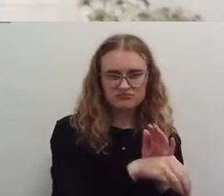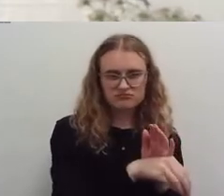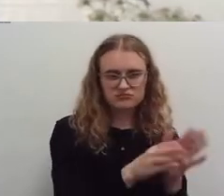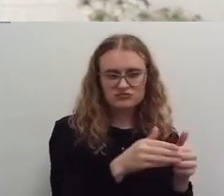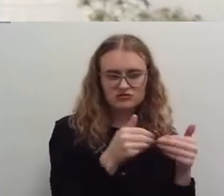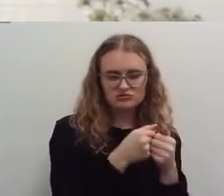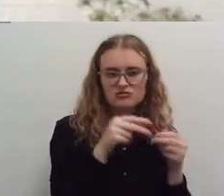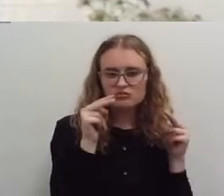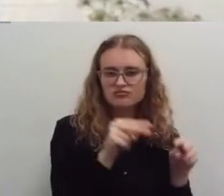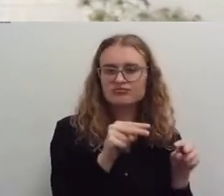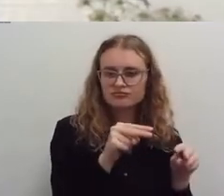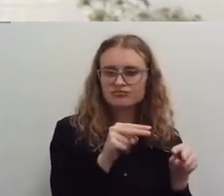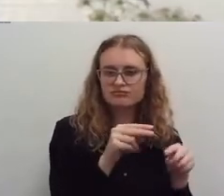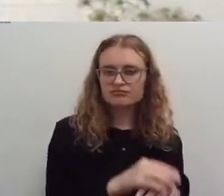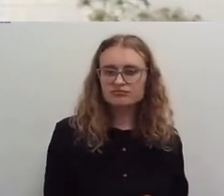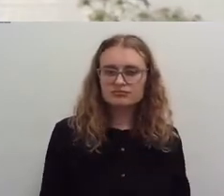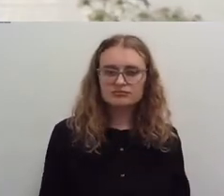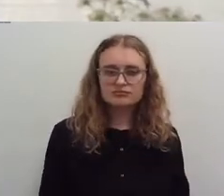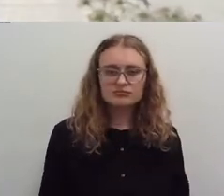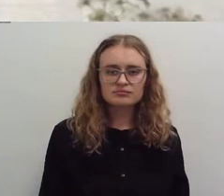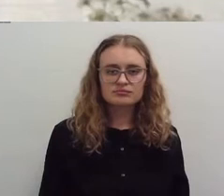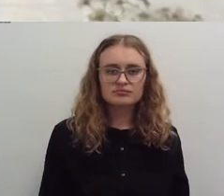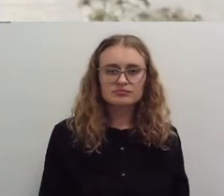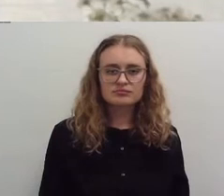the baby and for their own recovery.